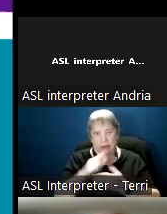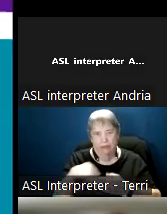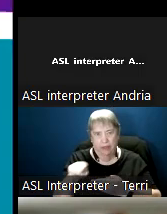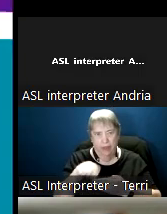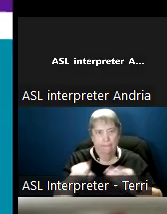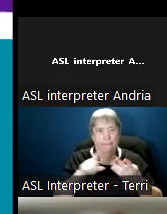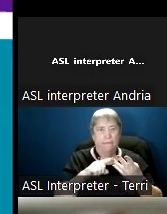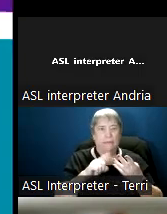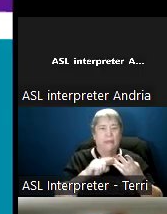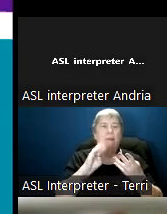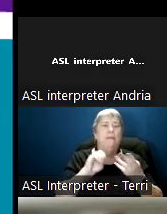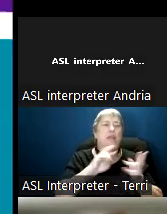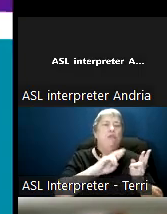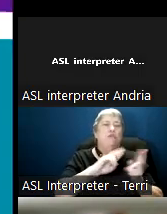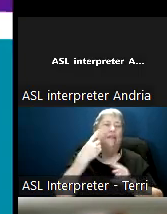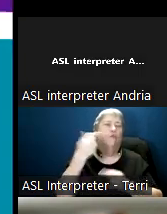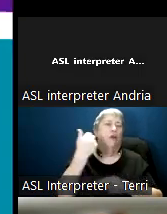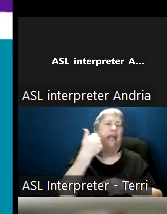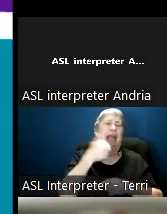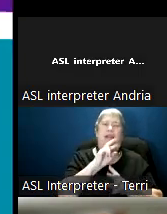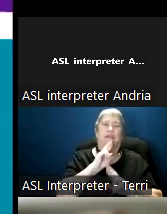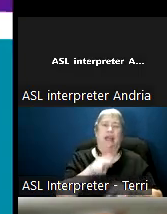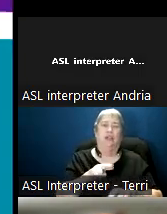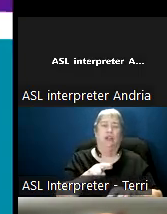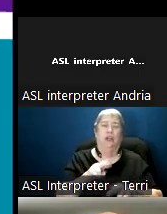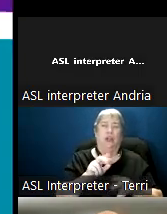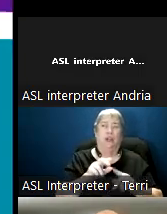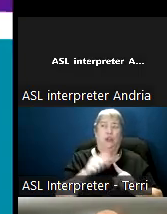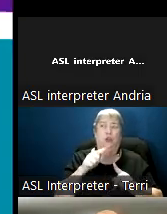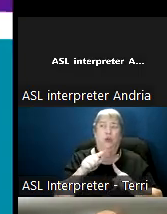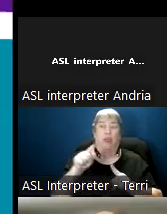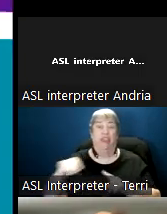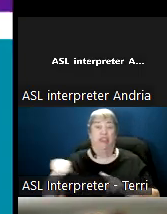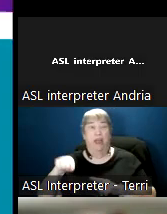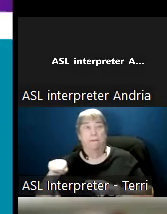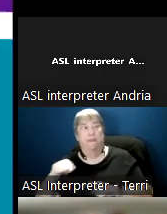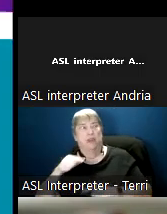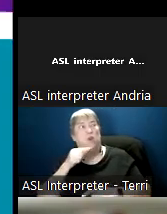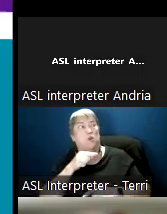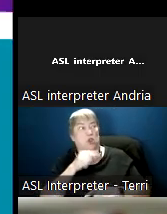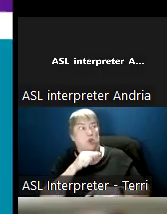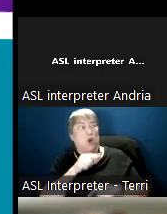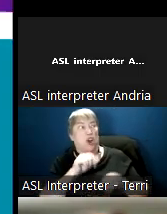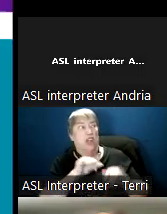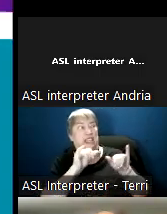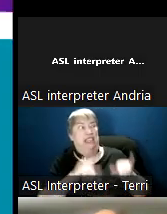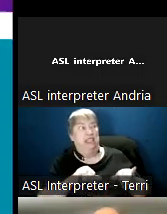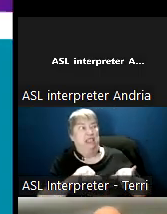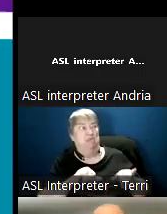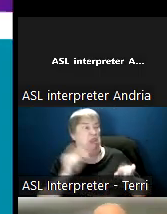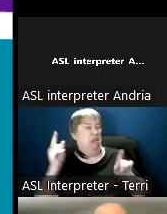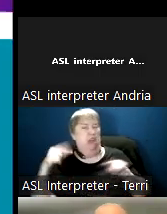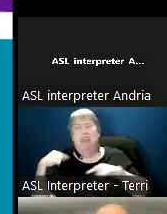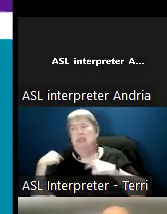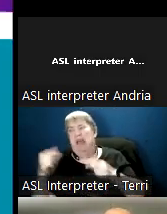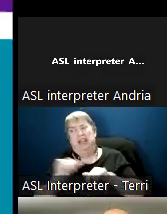any reaction. Understand that to them, you are part of a system, and the system may have failed them at some